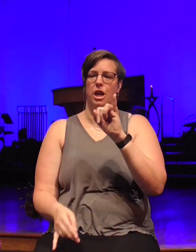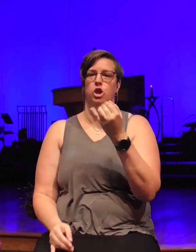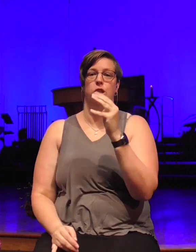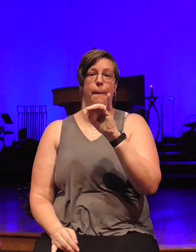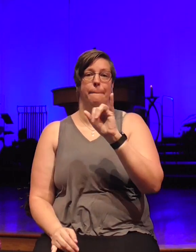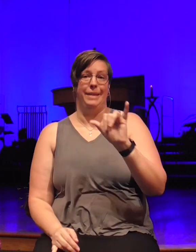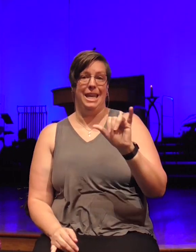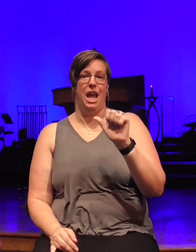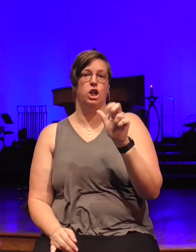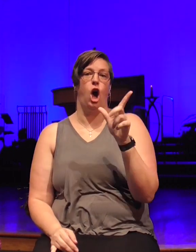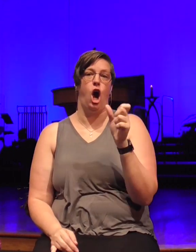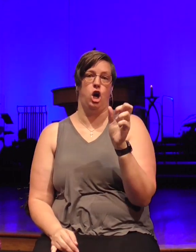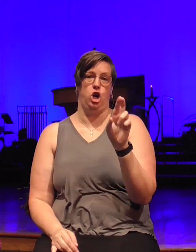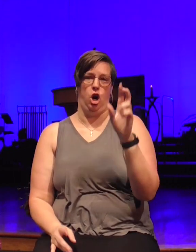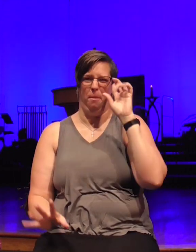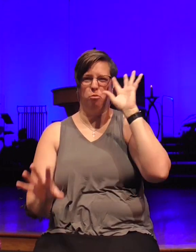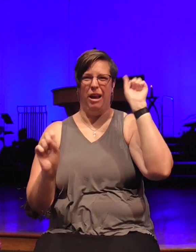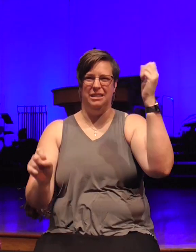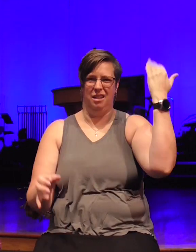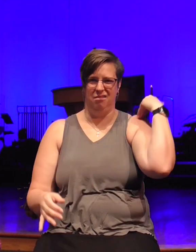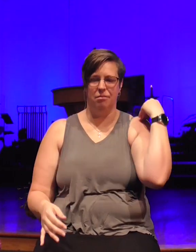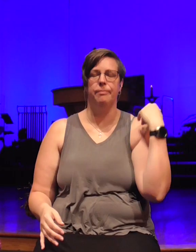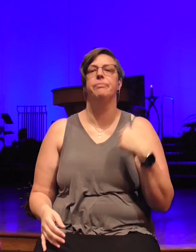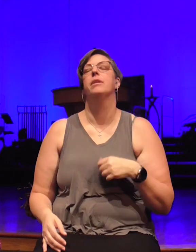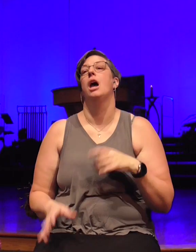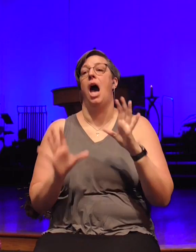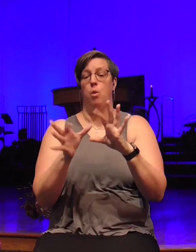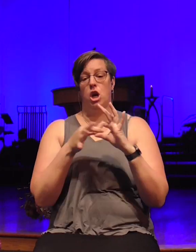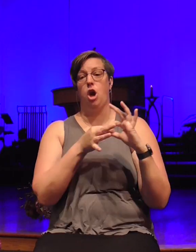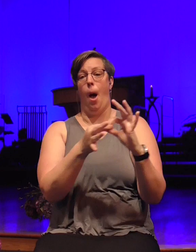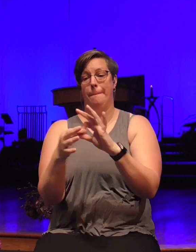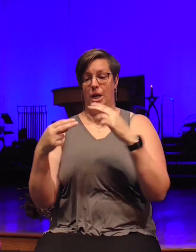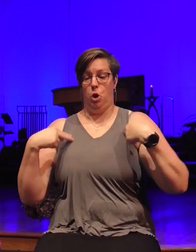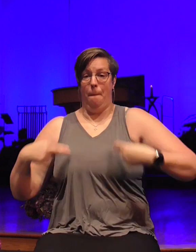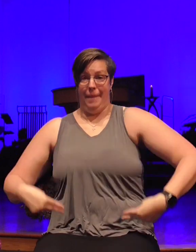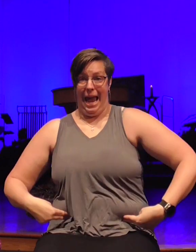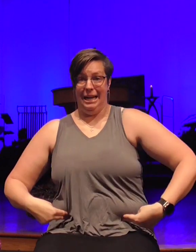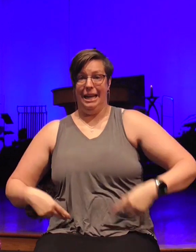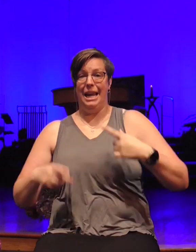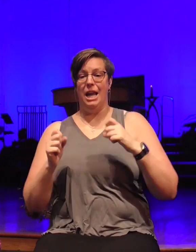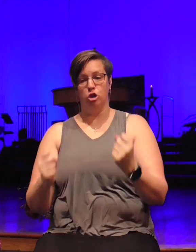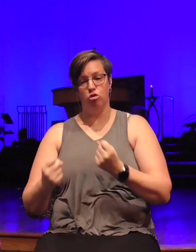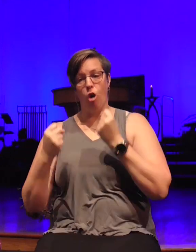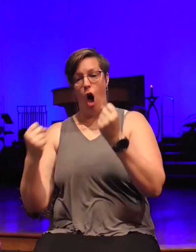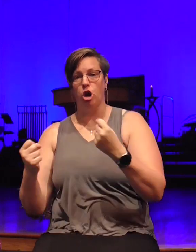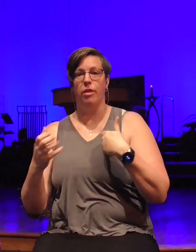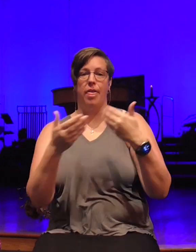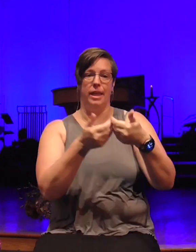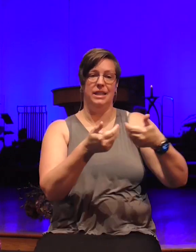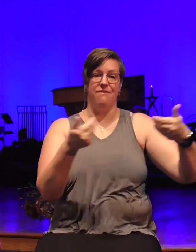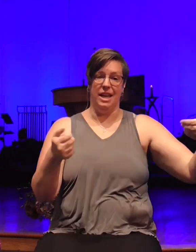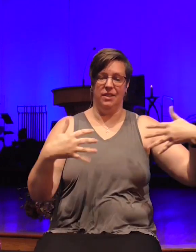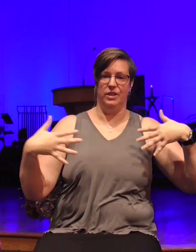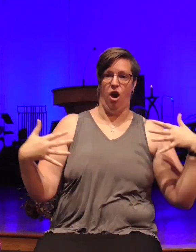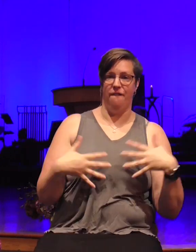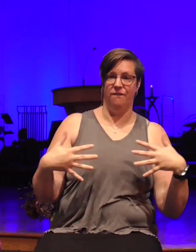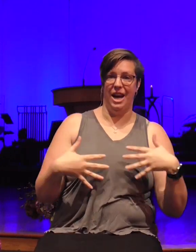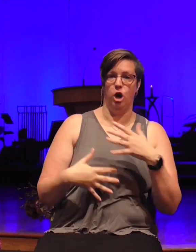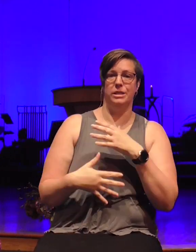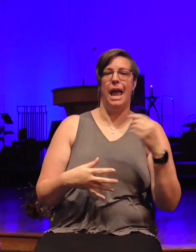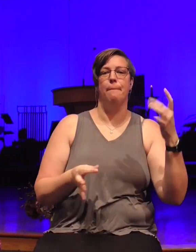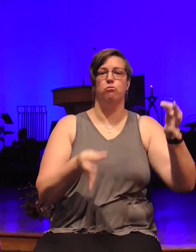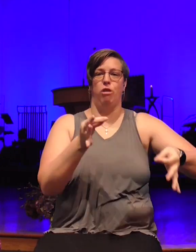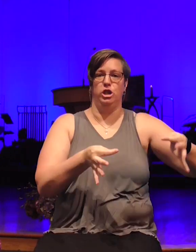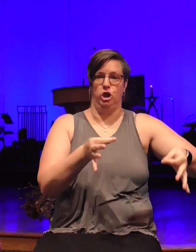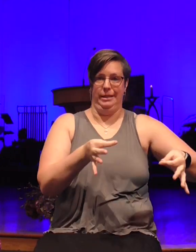President Carter says, "The bond of our common humanity is stronger than the divisiveness of our fears and